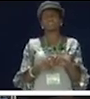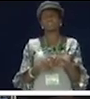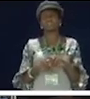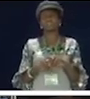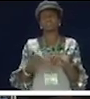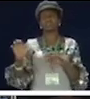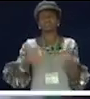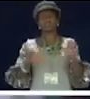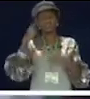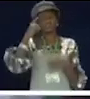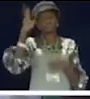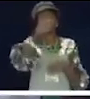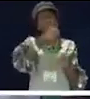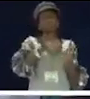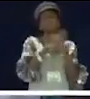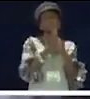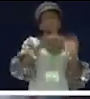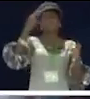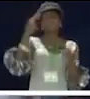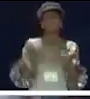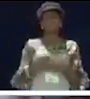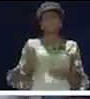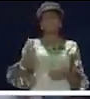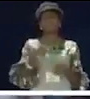do for them, Lord.